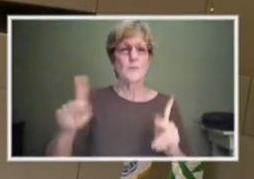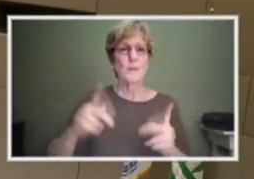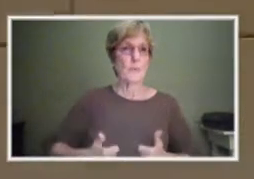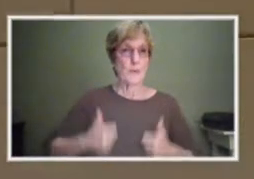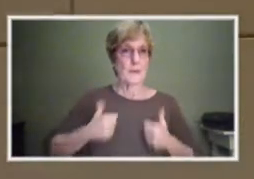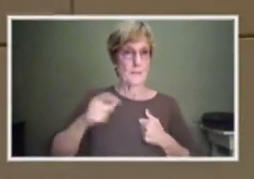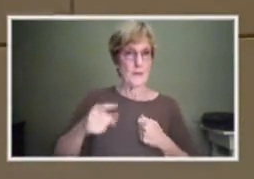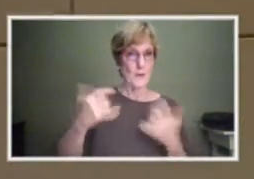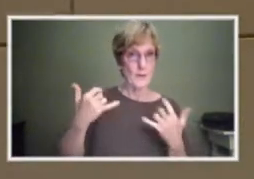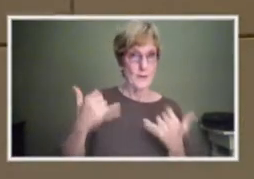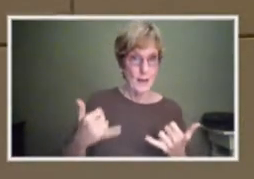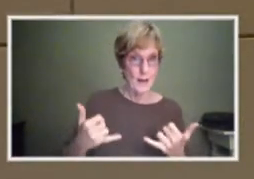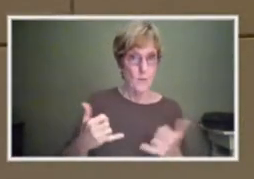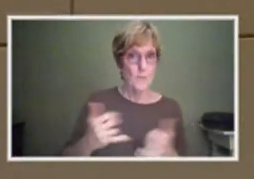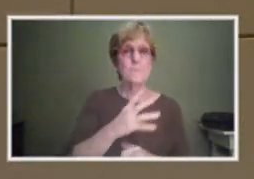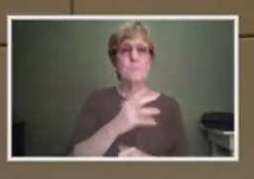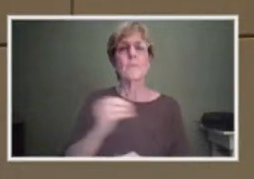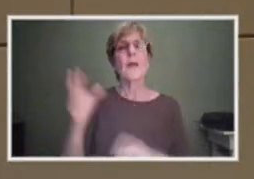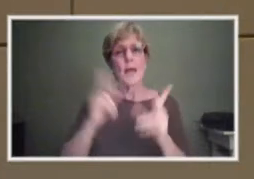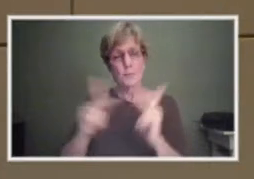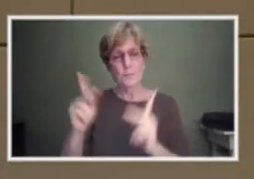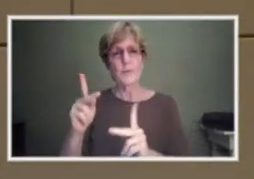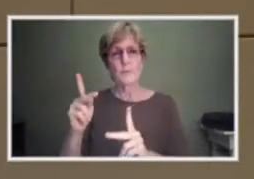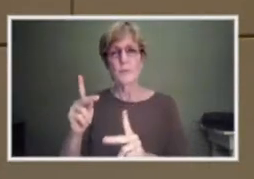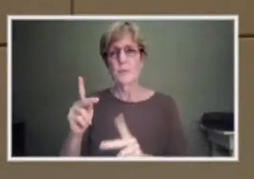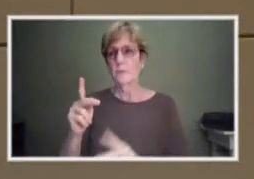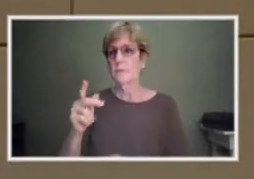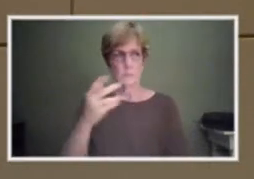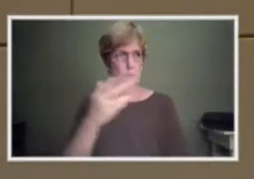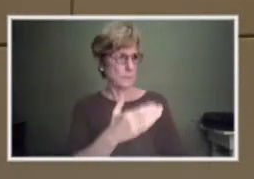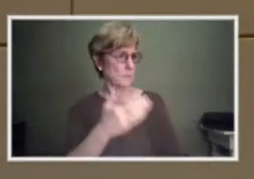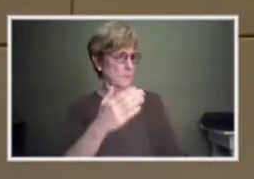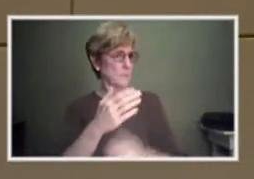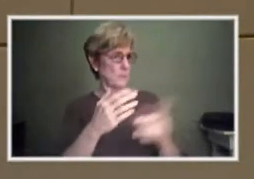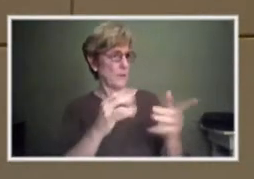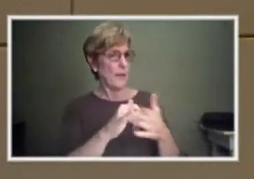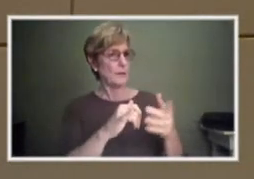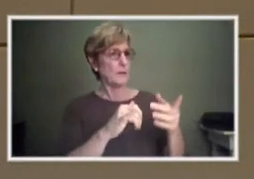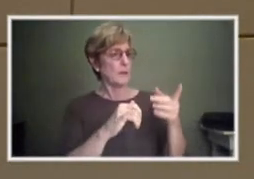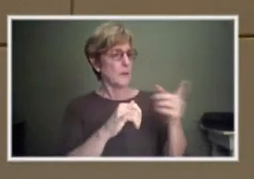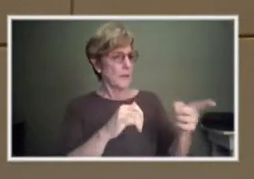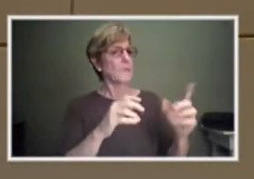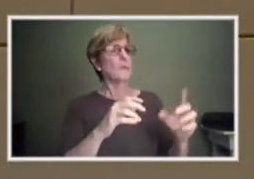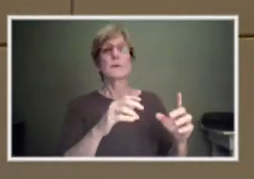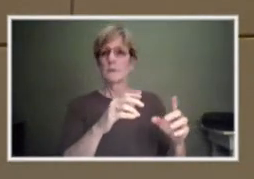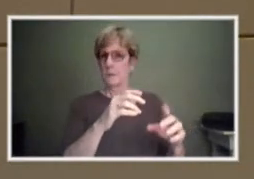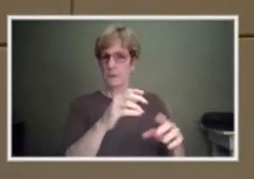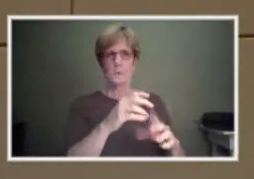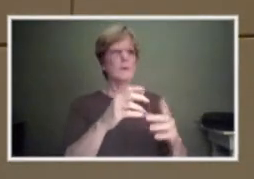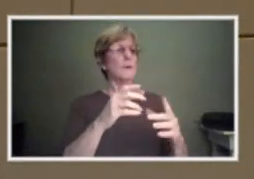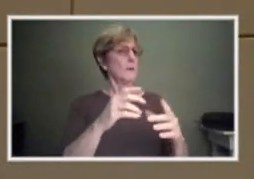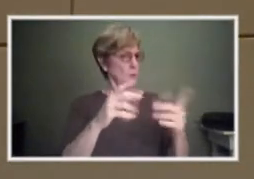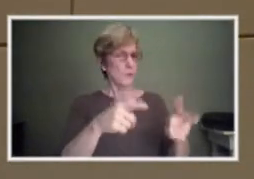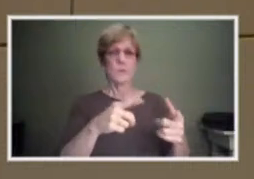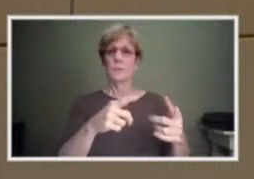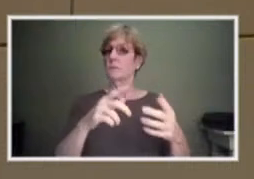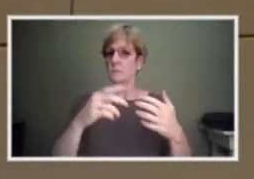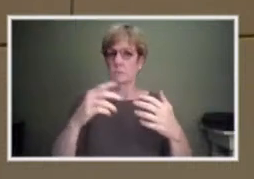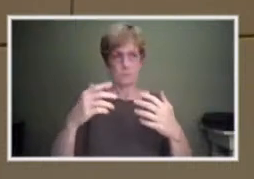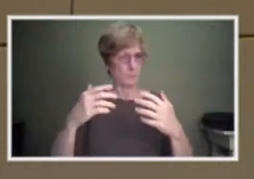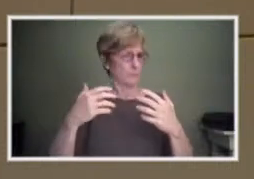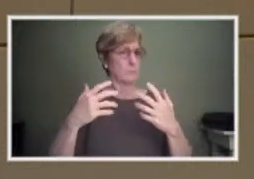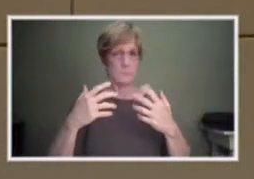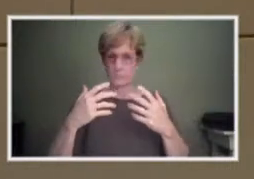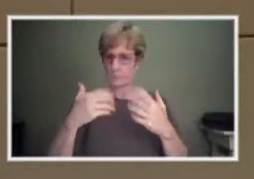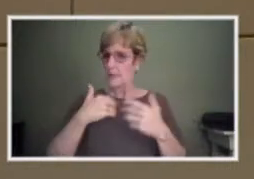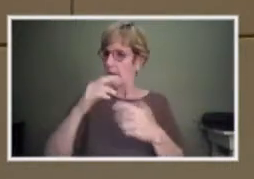as those, as was mentioned by Mr. Bakari, if we're giving you the opportunity and you're able to grow and you move out of the complex and